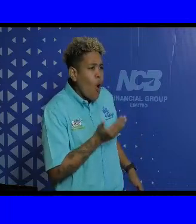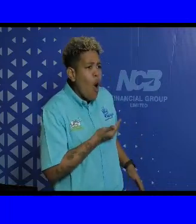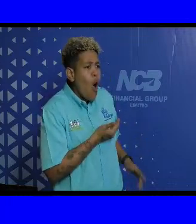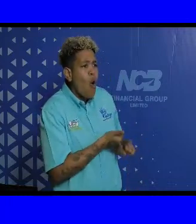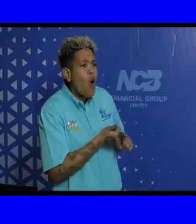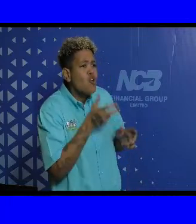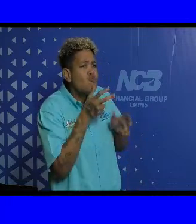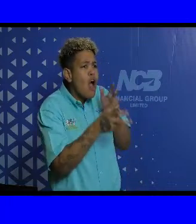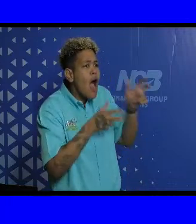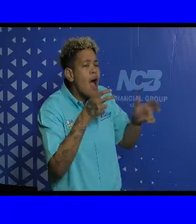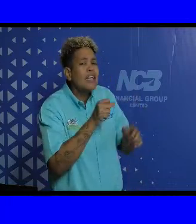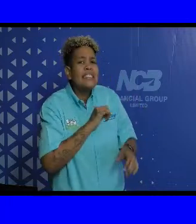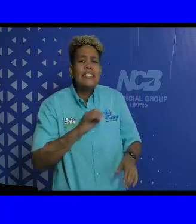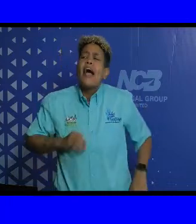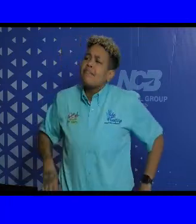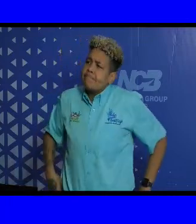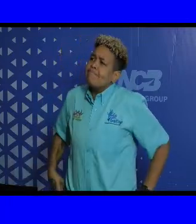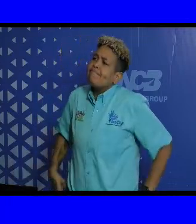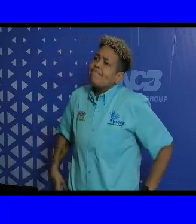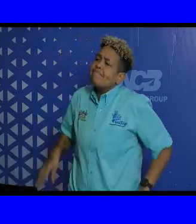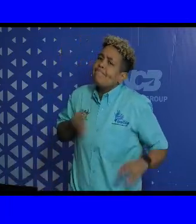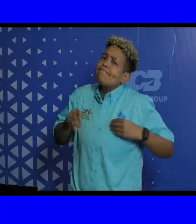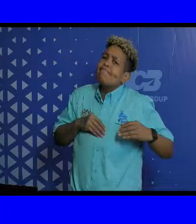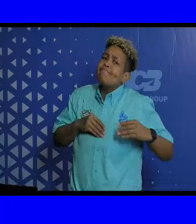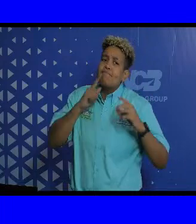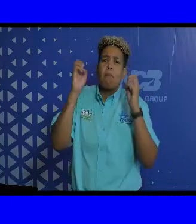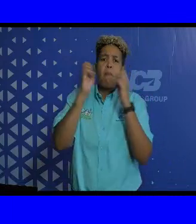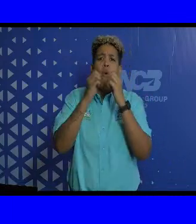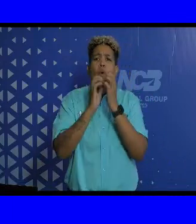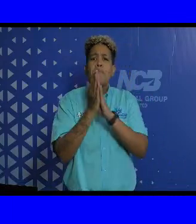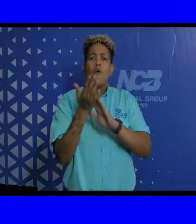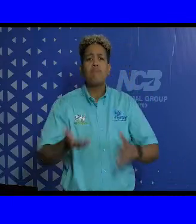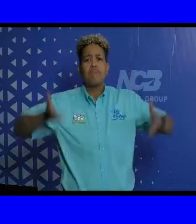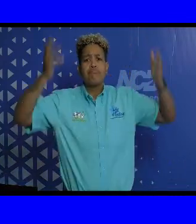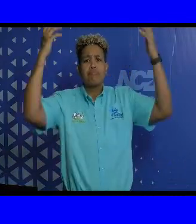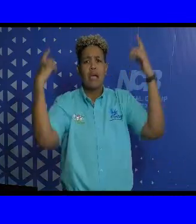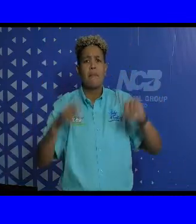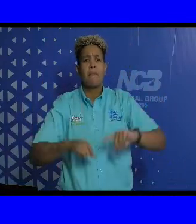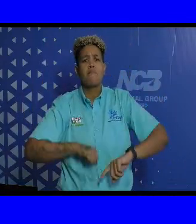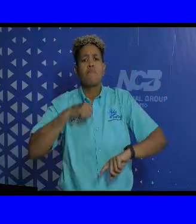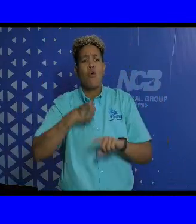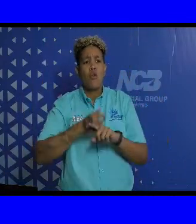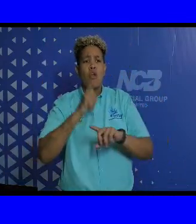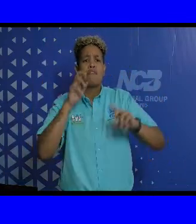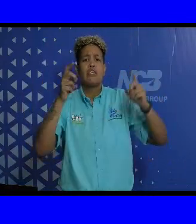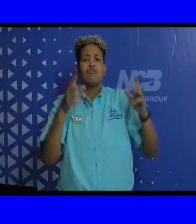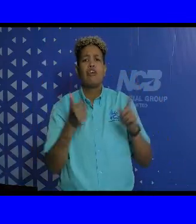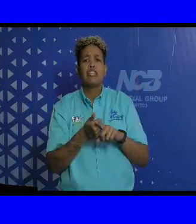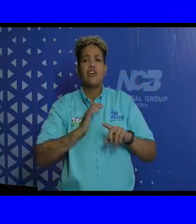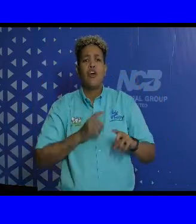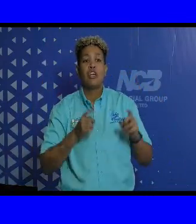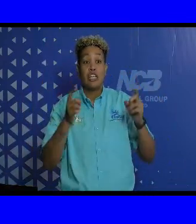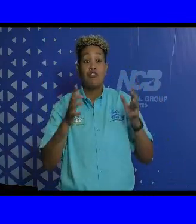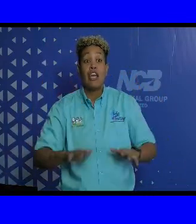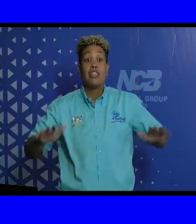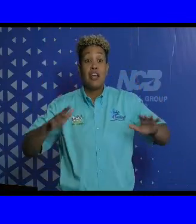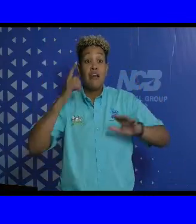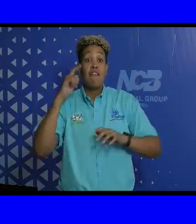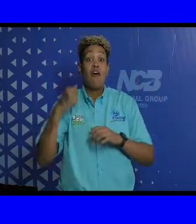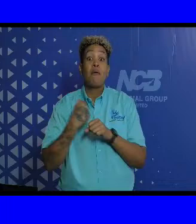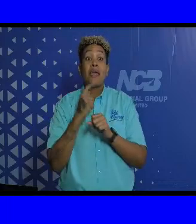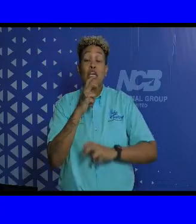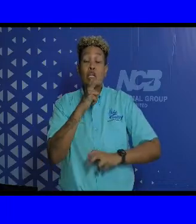our cry of be more. Proud of the directors, of our directors, for